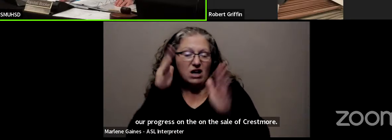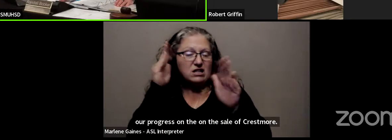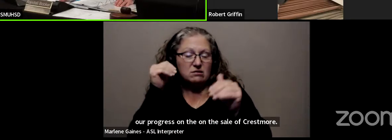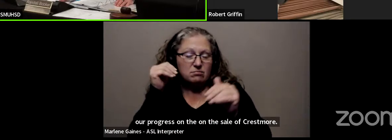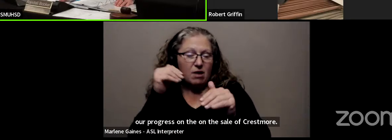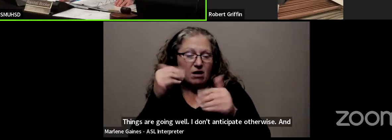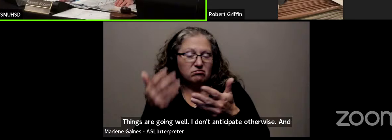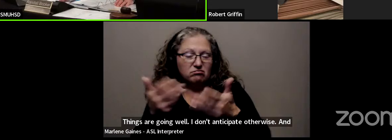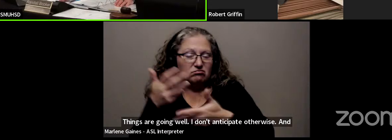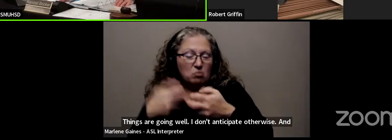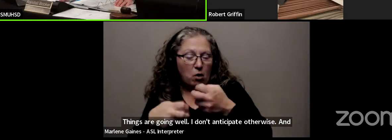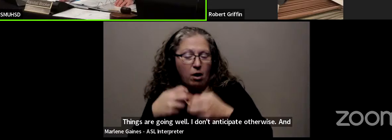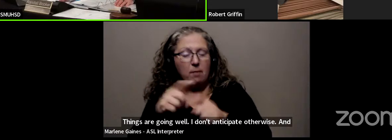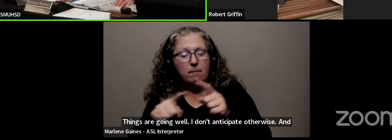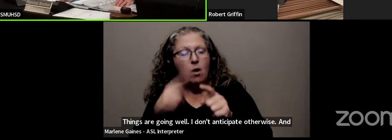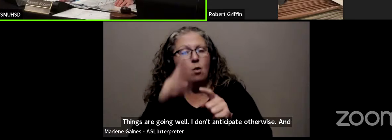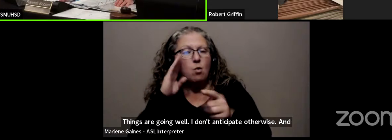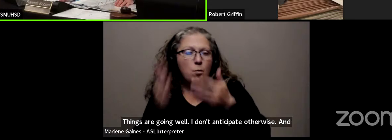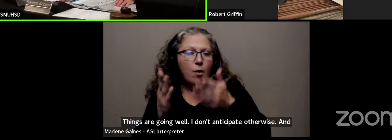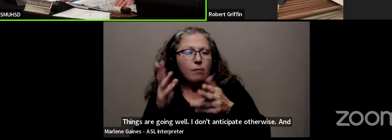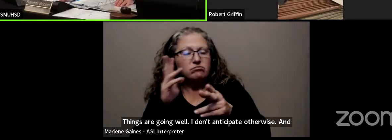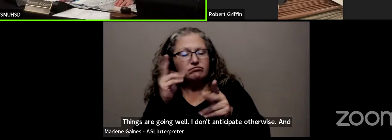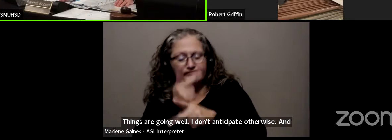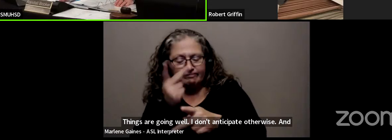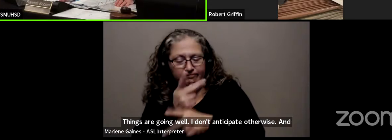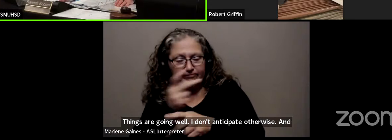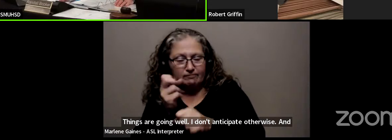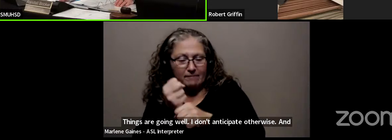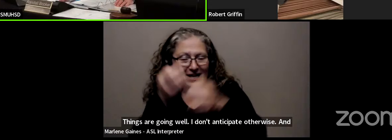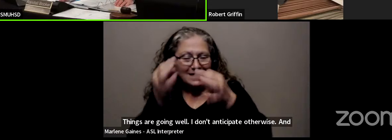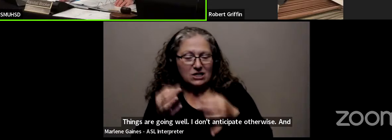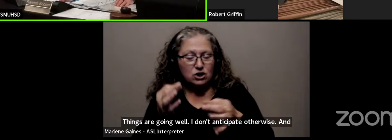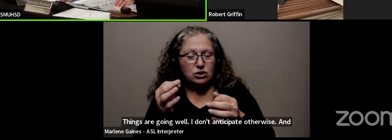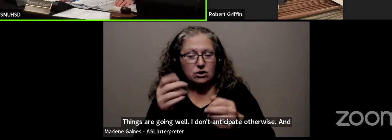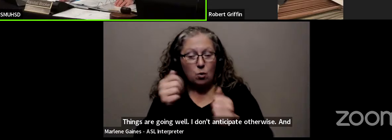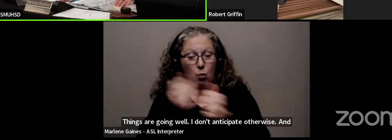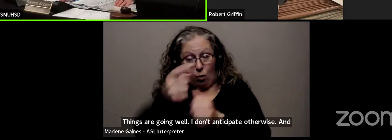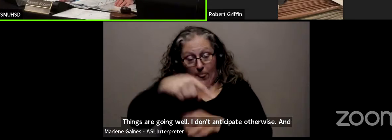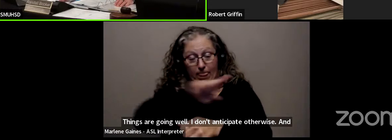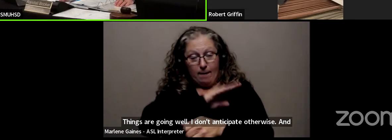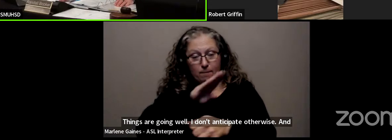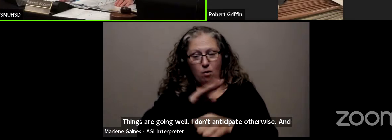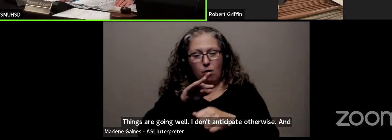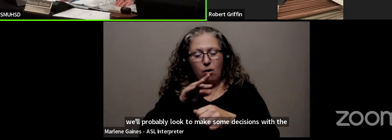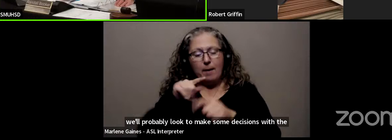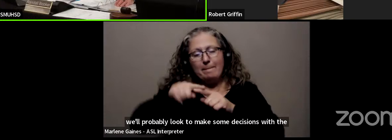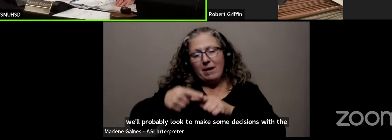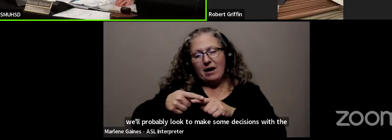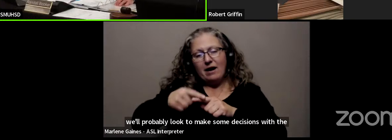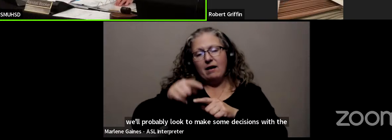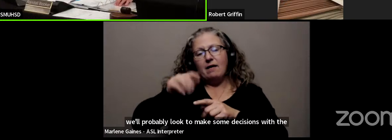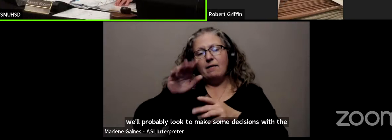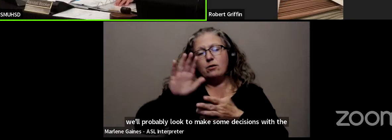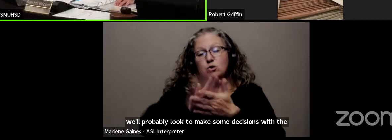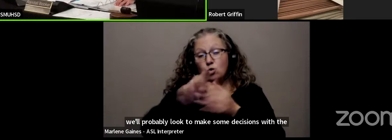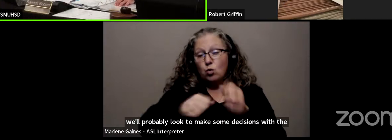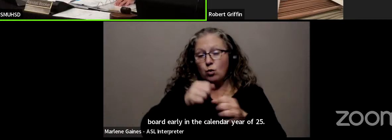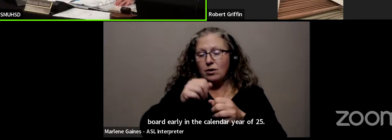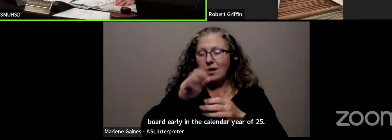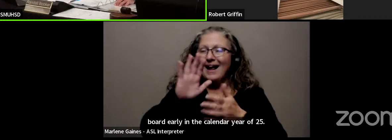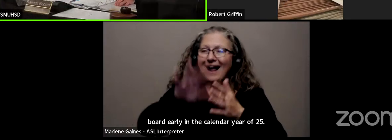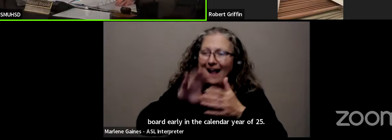And we'll probably look to make some decisions with the board early in the calendar year of 25. Great, thank